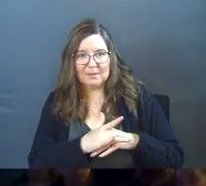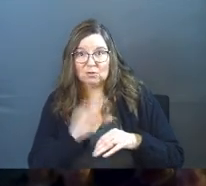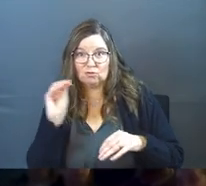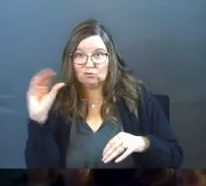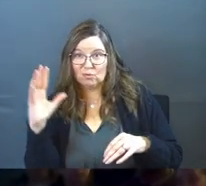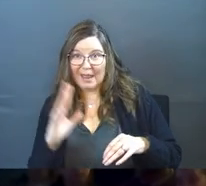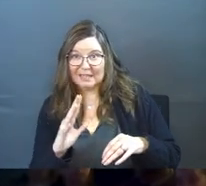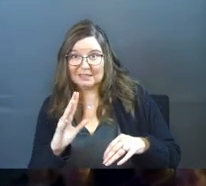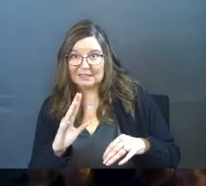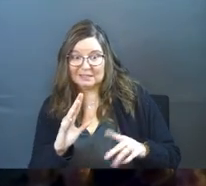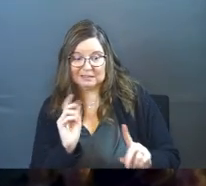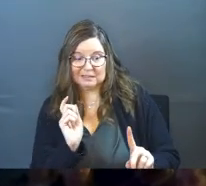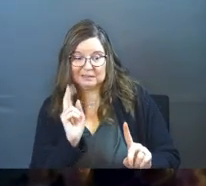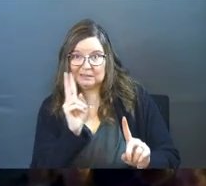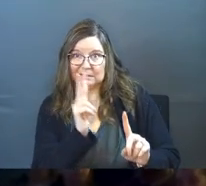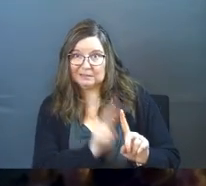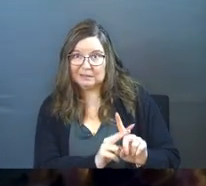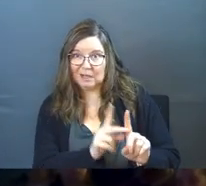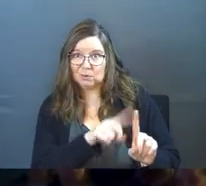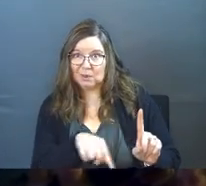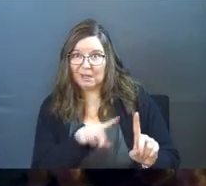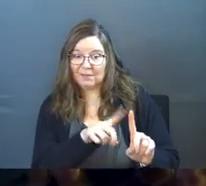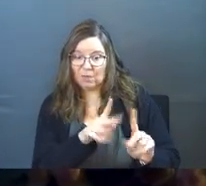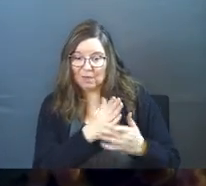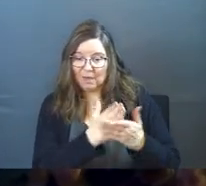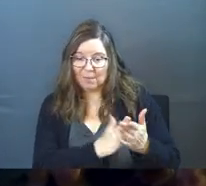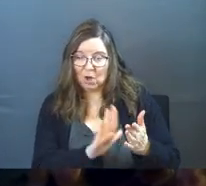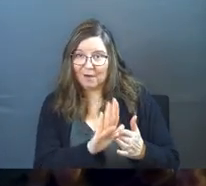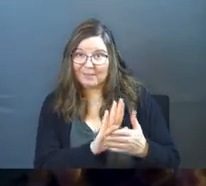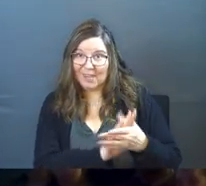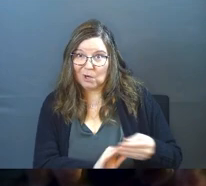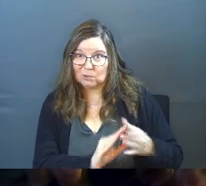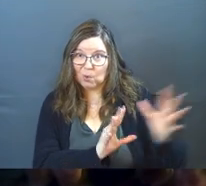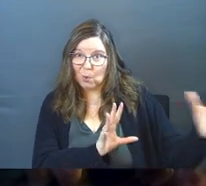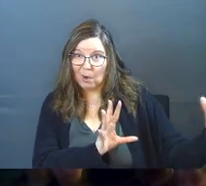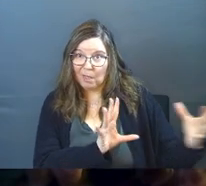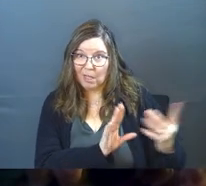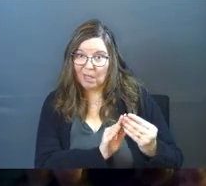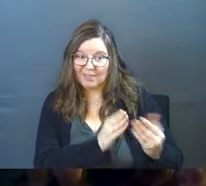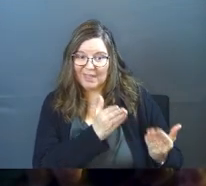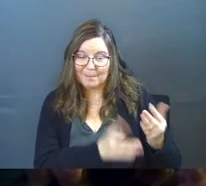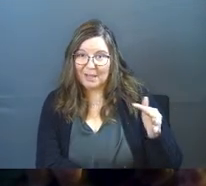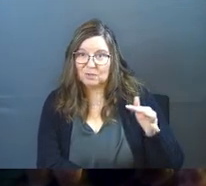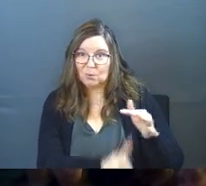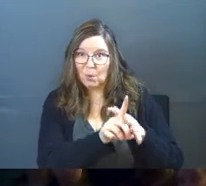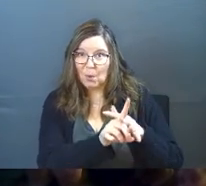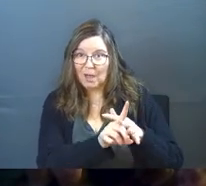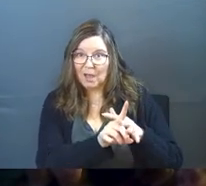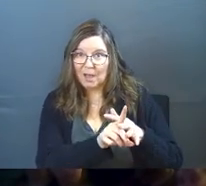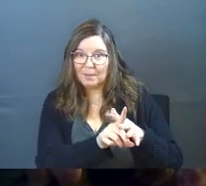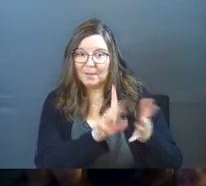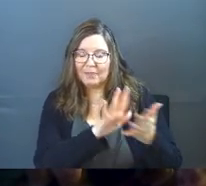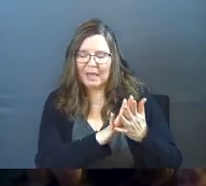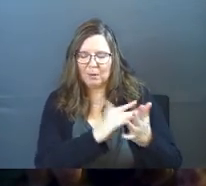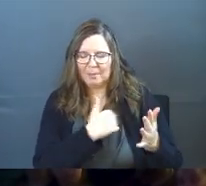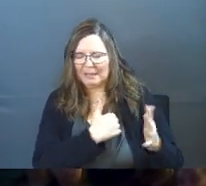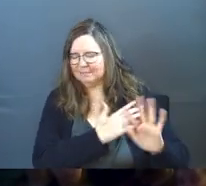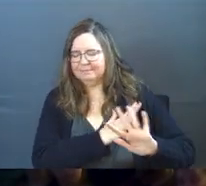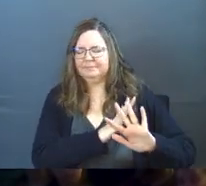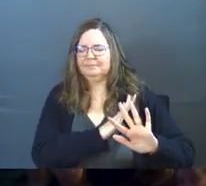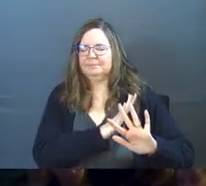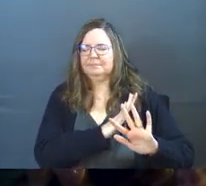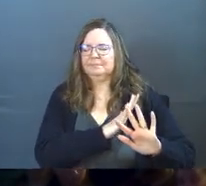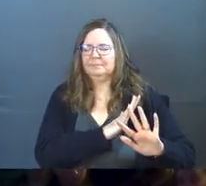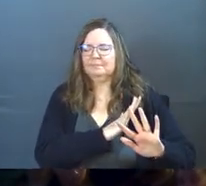grace. I'm going to have grace for the part of their story that might show up that's going to rub me the wrong